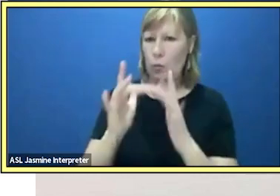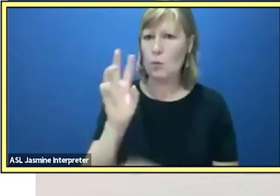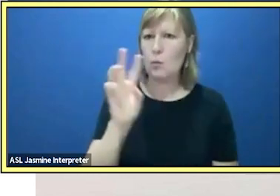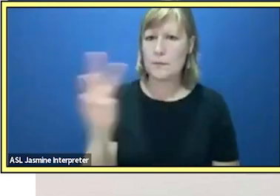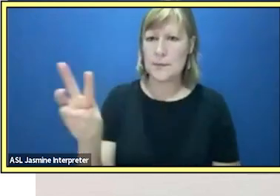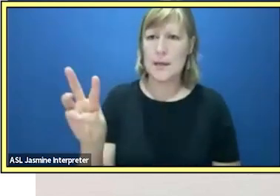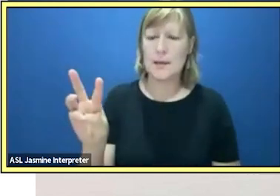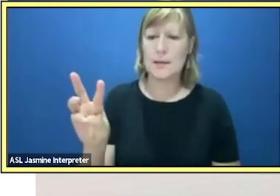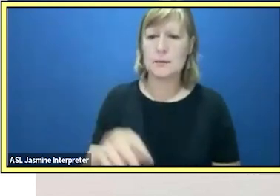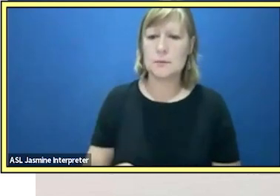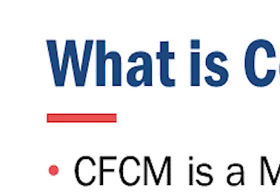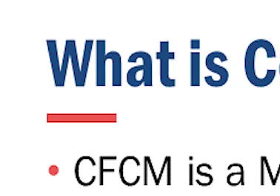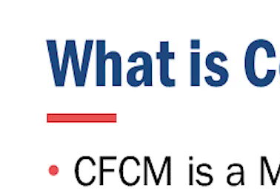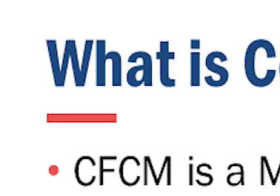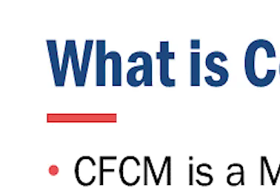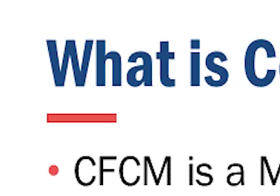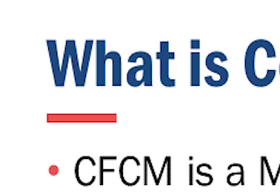website.